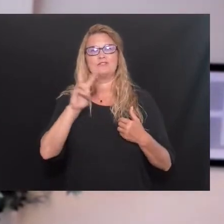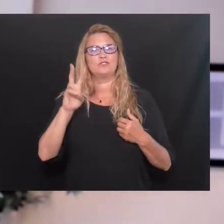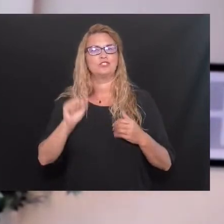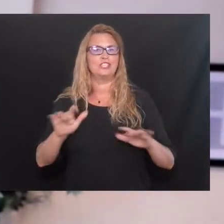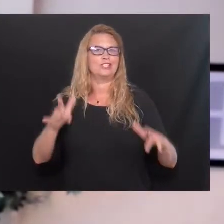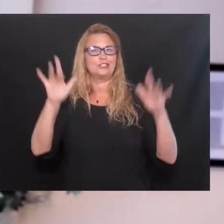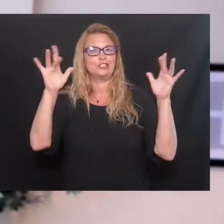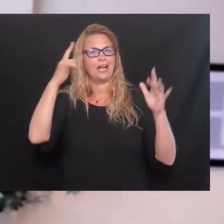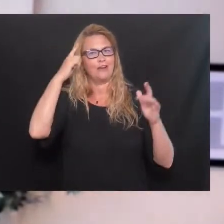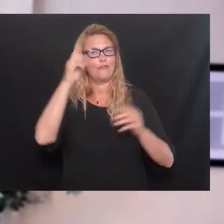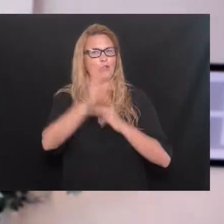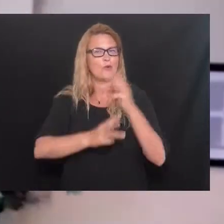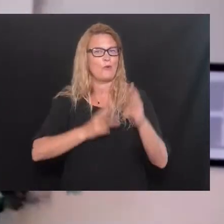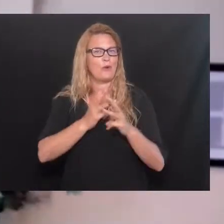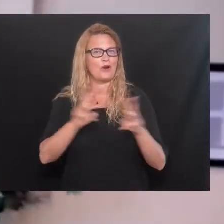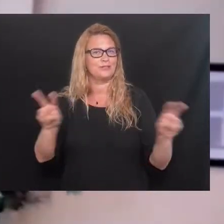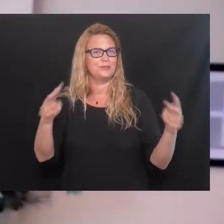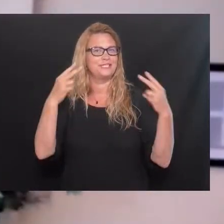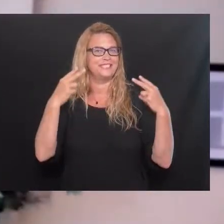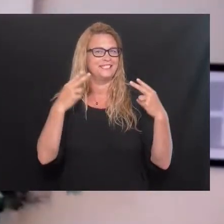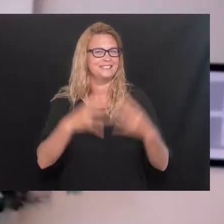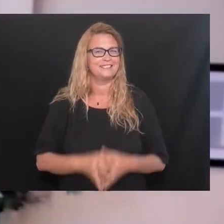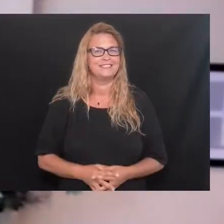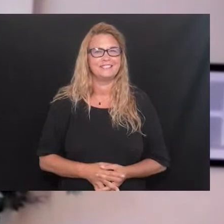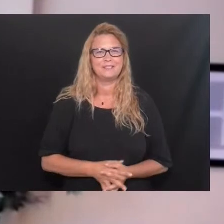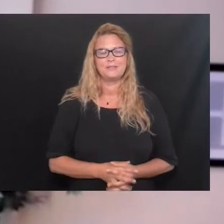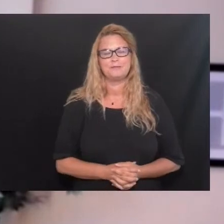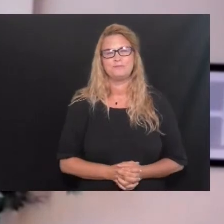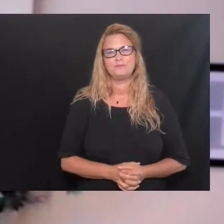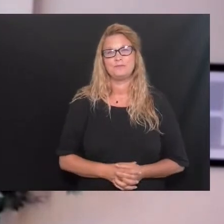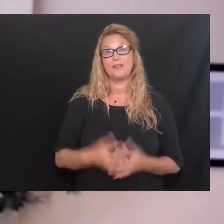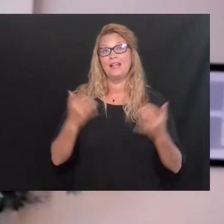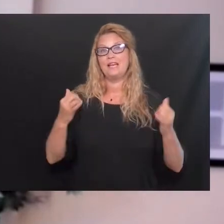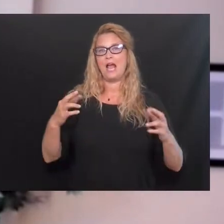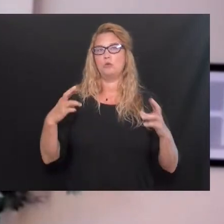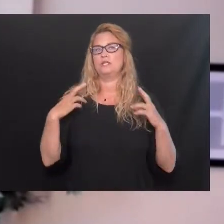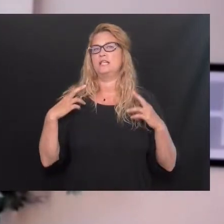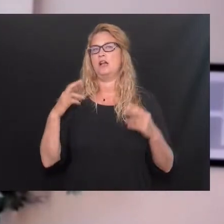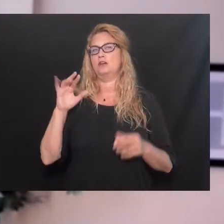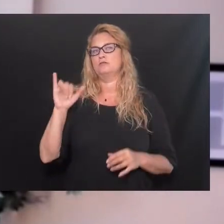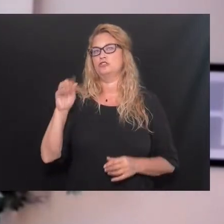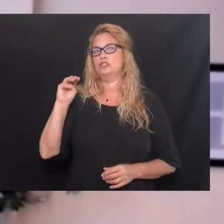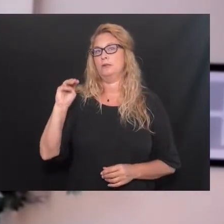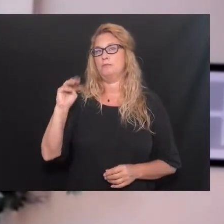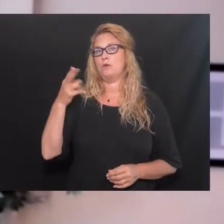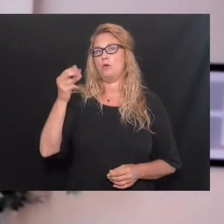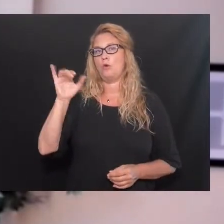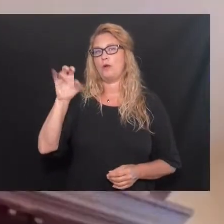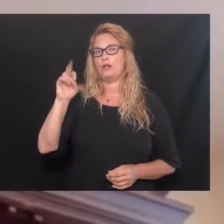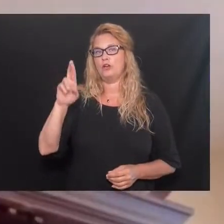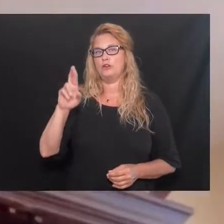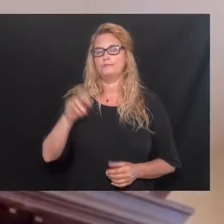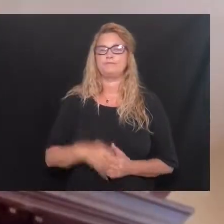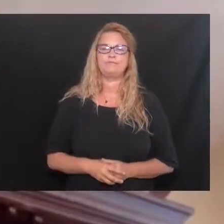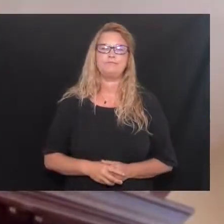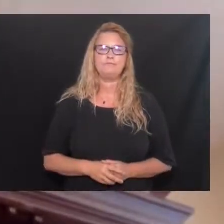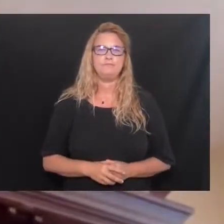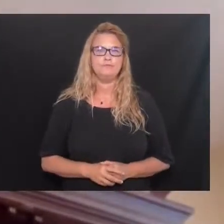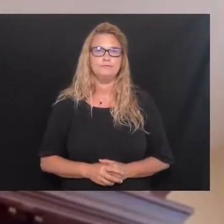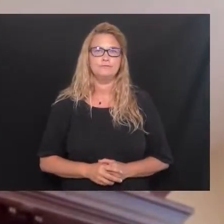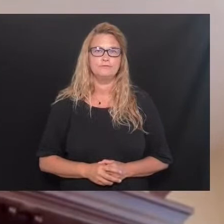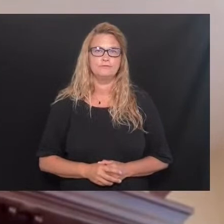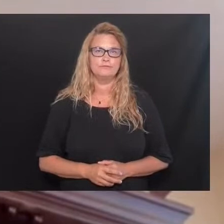rest of the world. Thank you. Thank you, Dr. Marsh. Next, we'll go to retired Major General Jim Hoyer, the director of our Joint Interagency Task